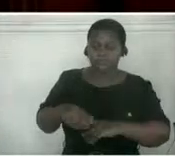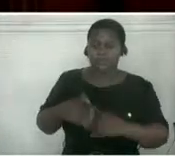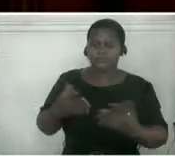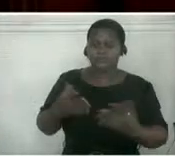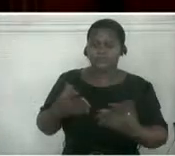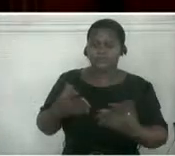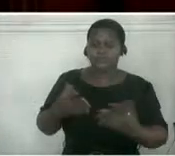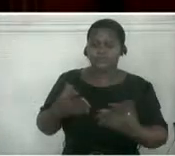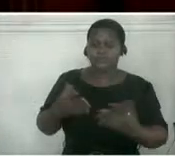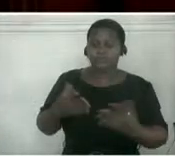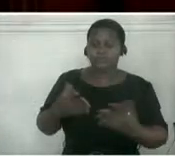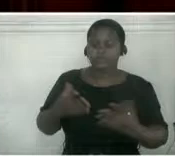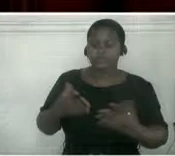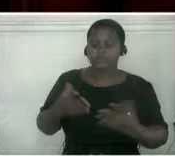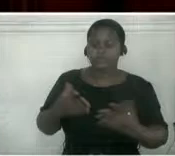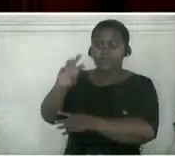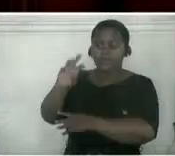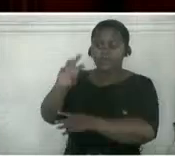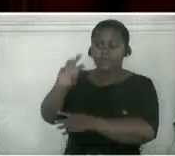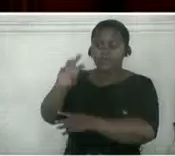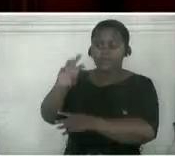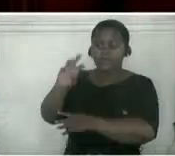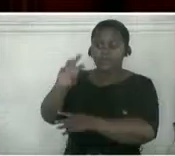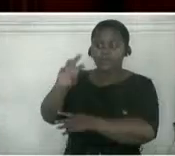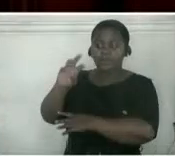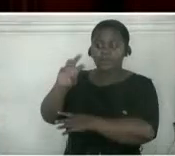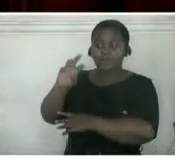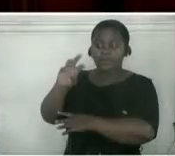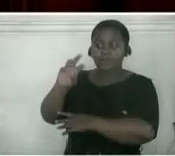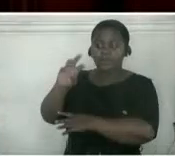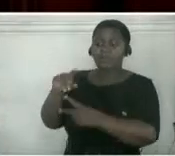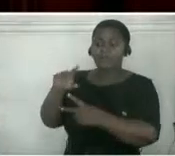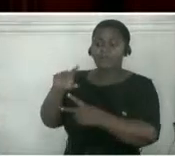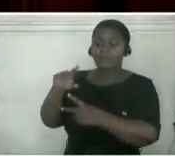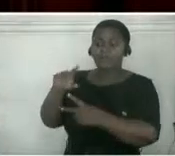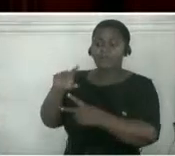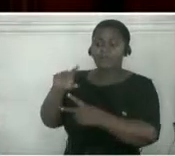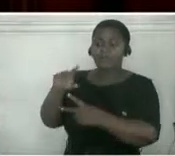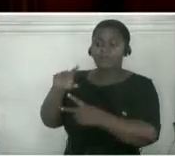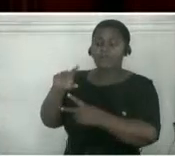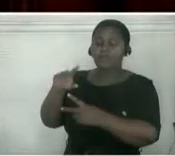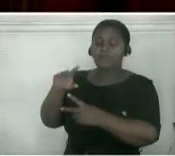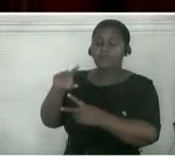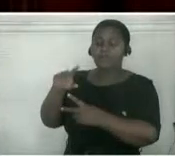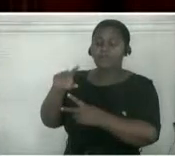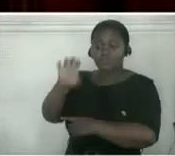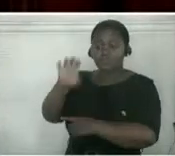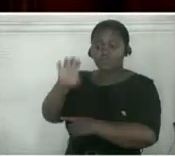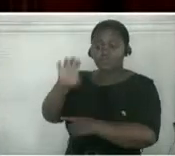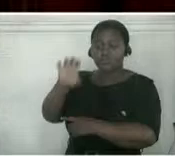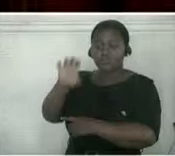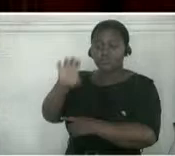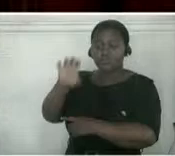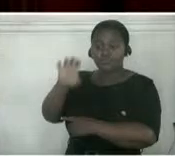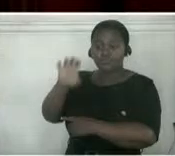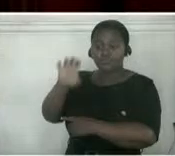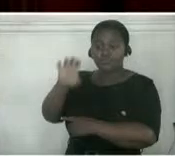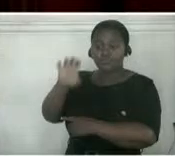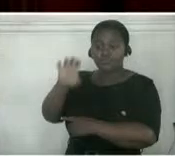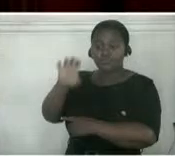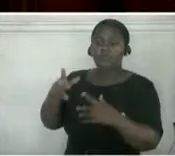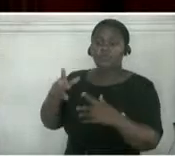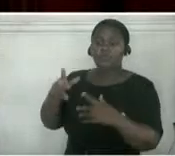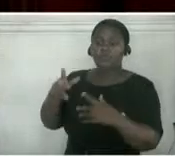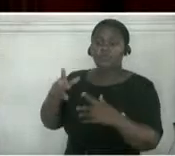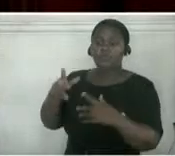Mpangeni Mega Housing Project in Umhlathuze will be prioritized, and here an amount